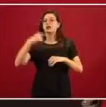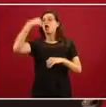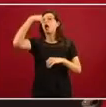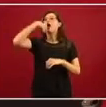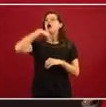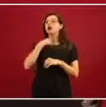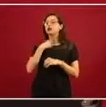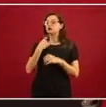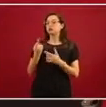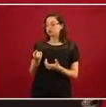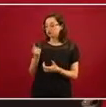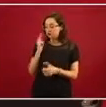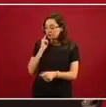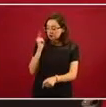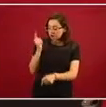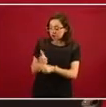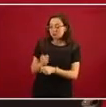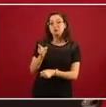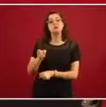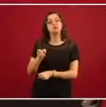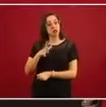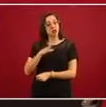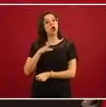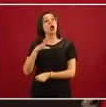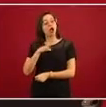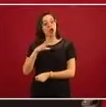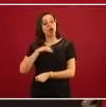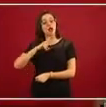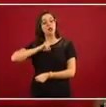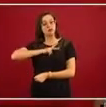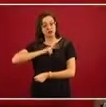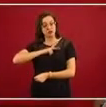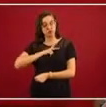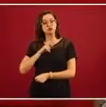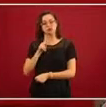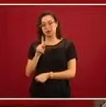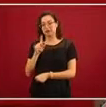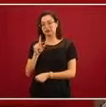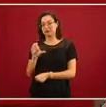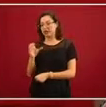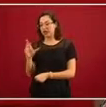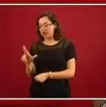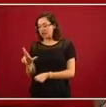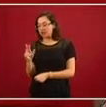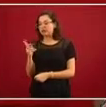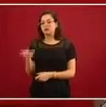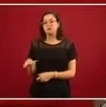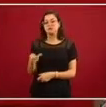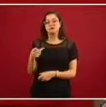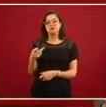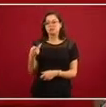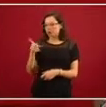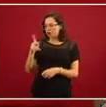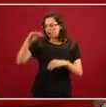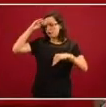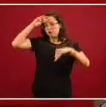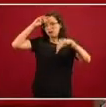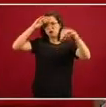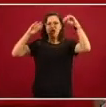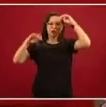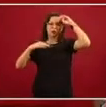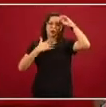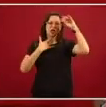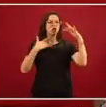is through analyzing the respiratory secretion from the backside of the nose